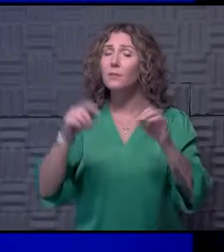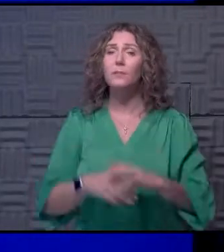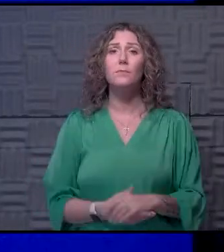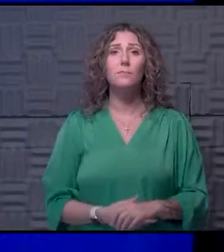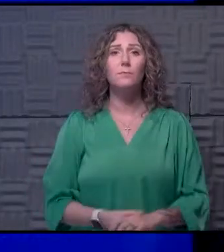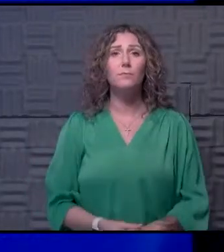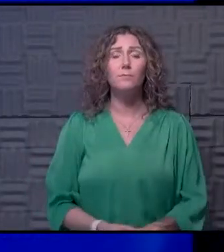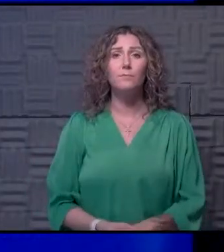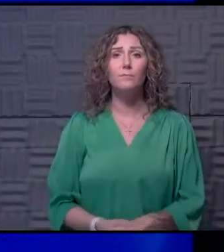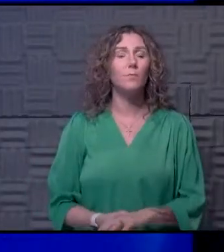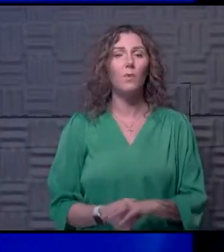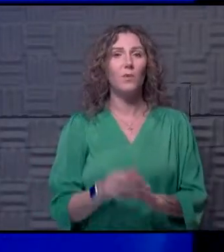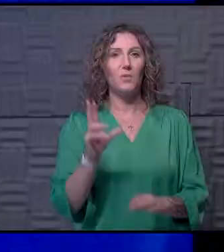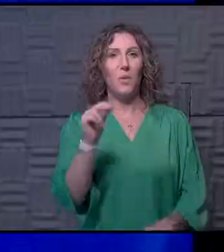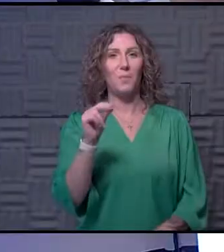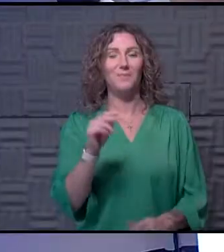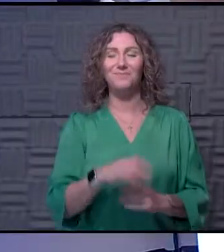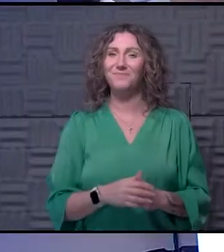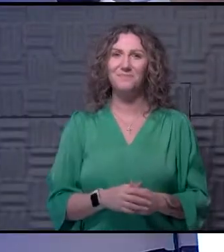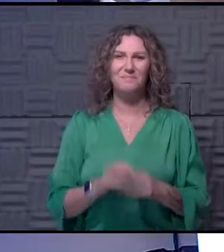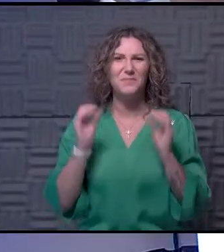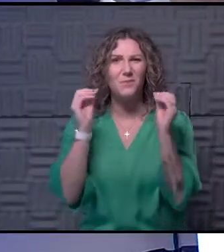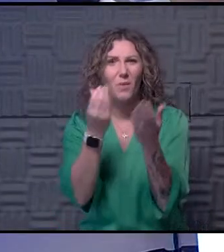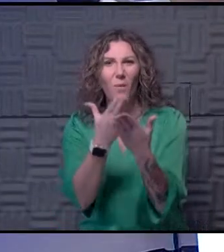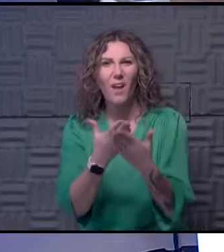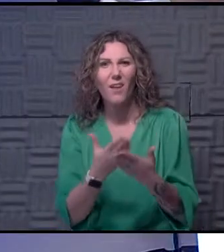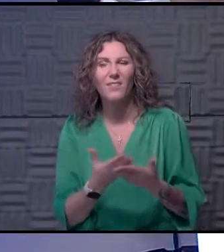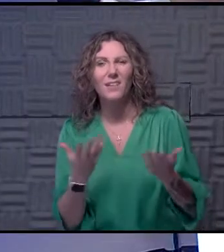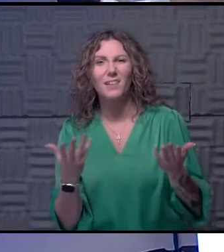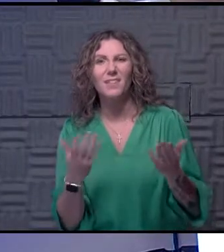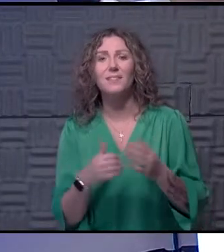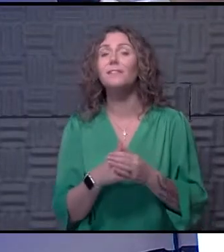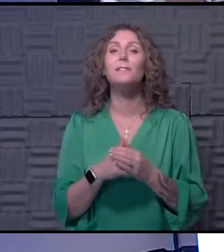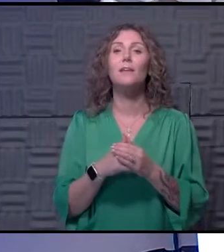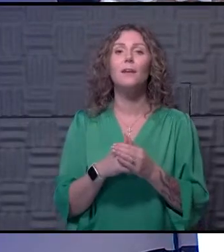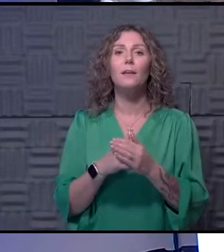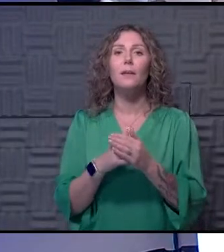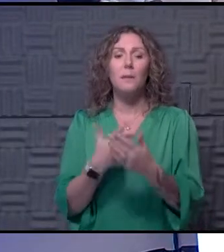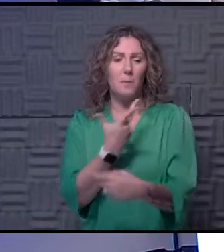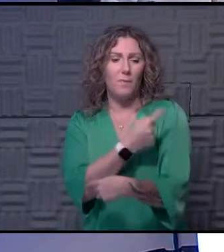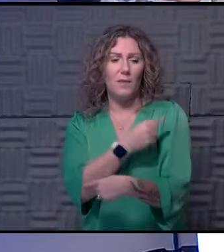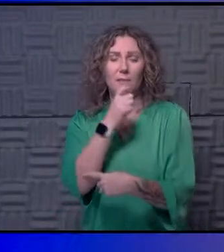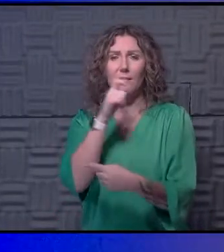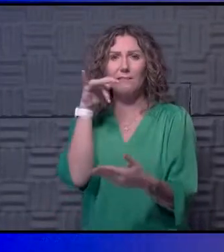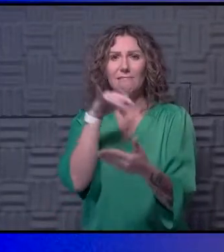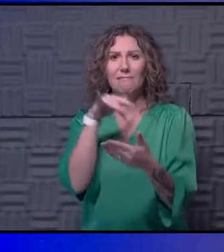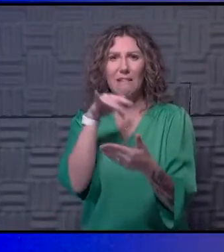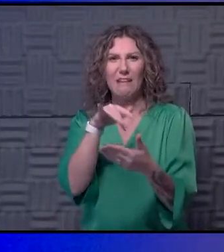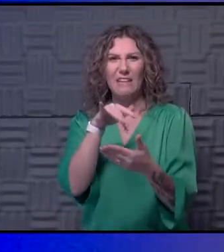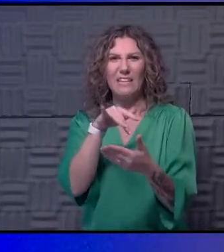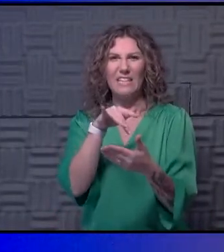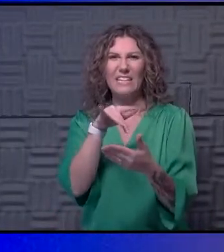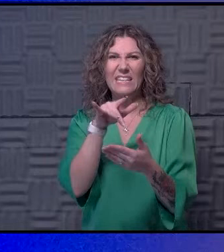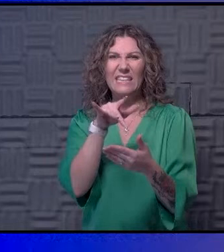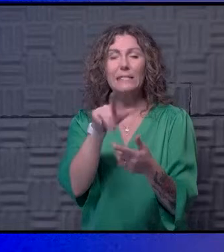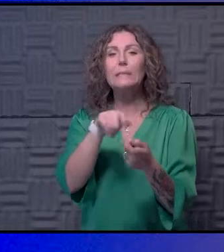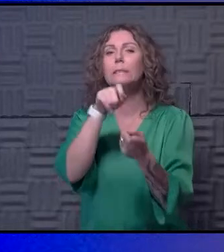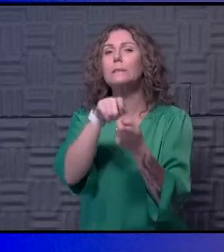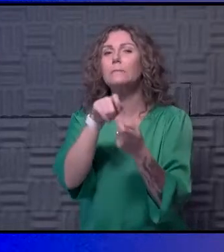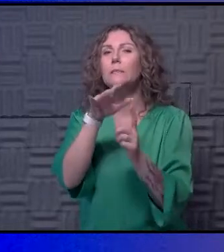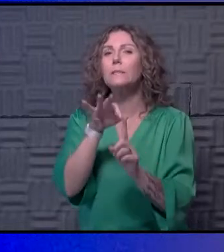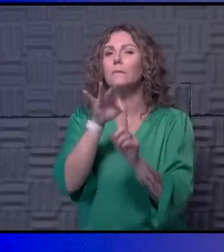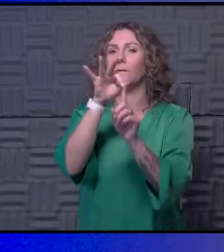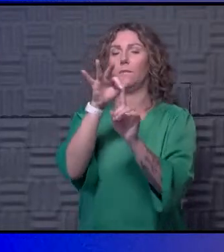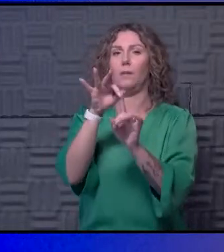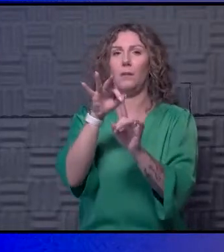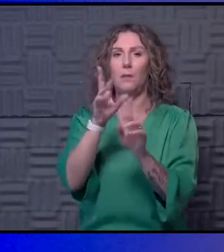effectiveness? No, there is no evidence. That the vaccine hasn't been studied in a lot of these special populations,